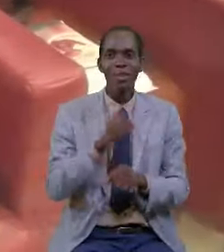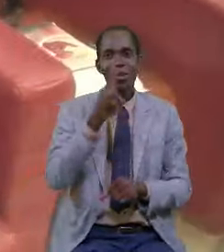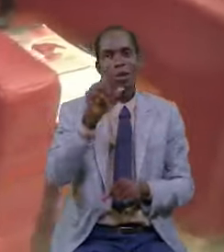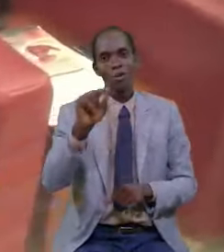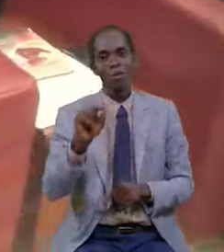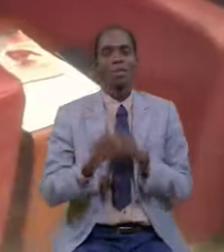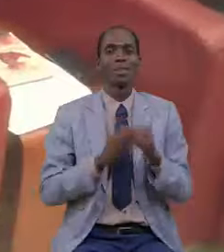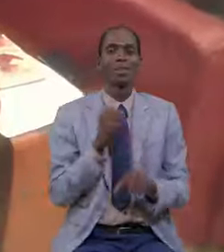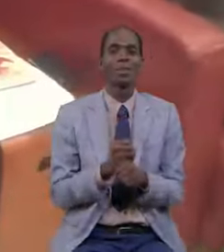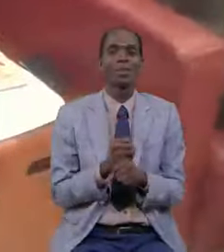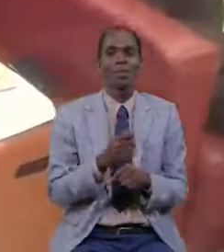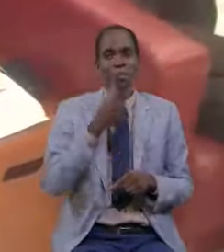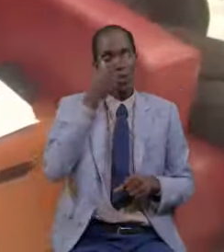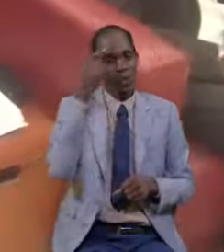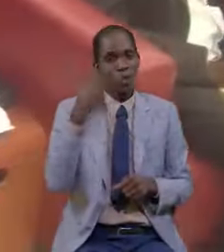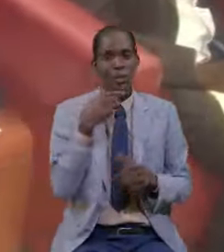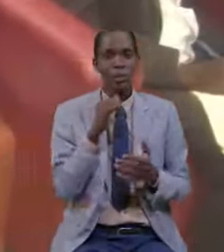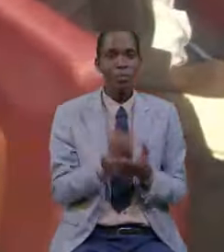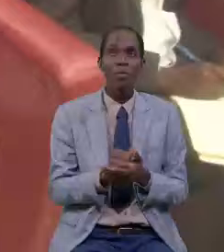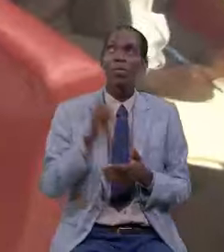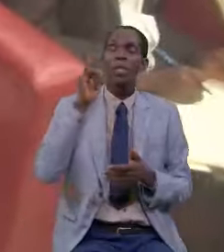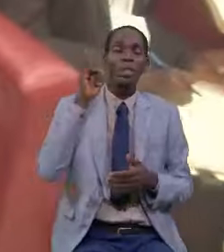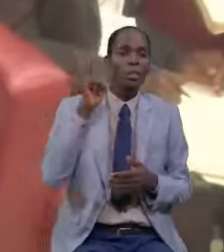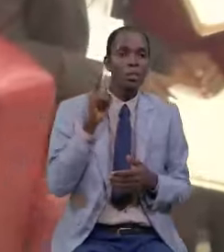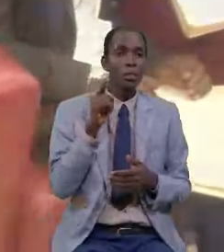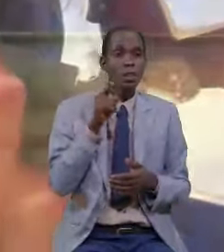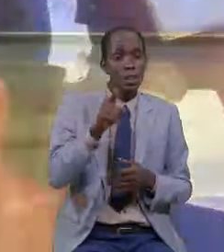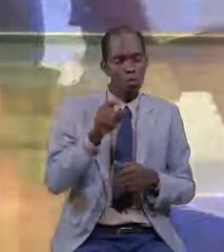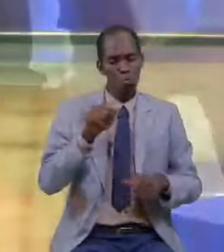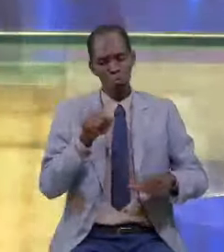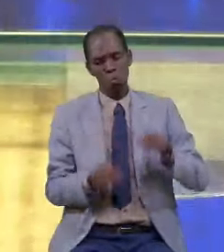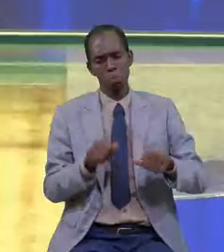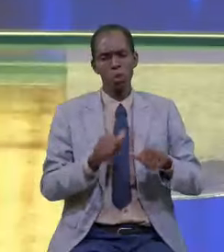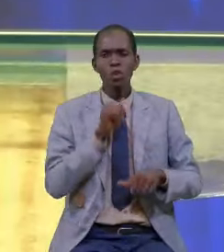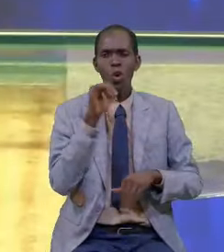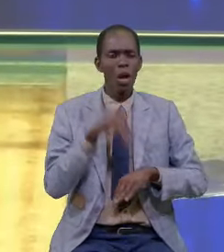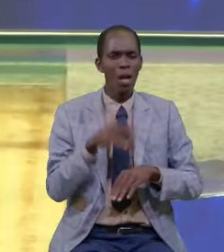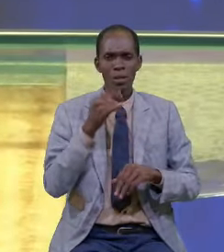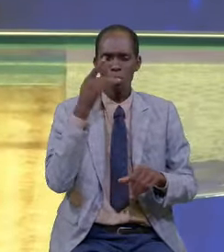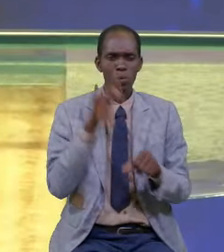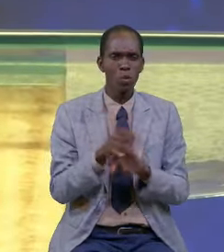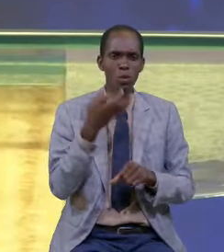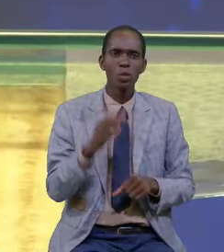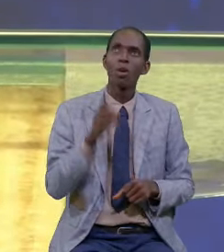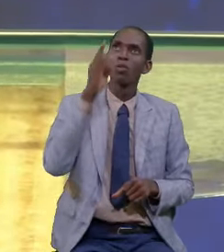Because now it says they staggered not at the promise of God through unbelief. Those who stagger, they're